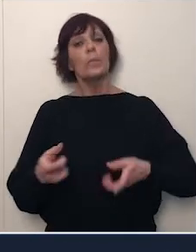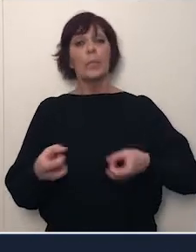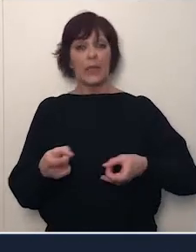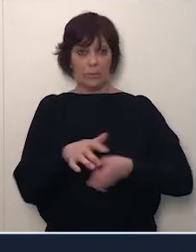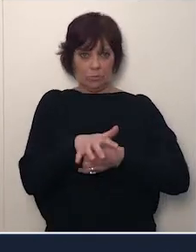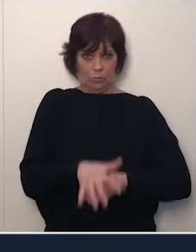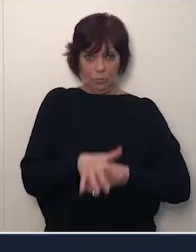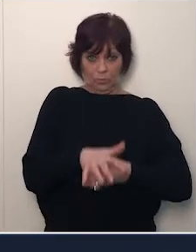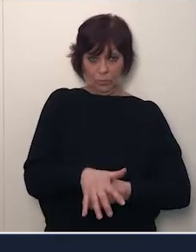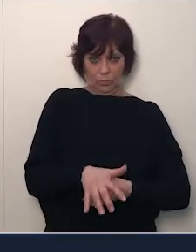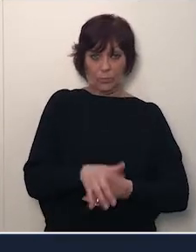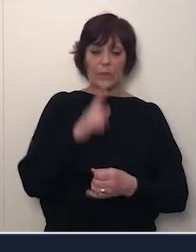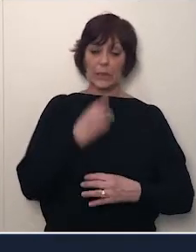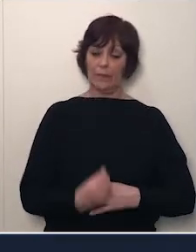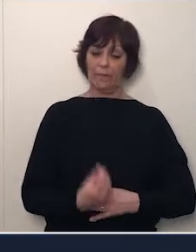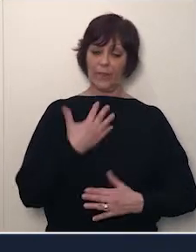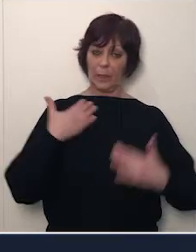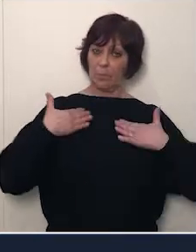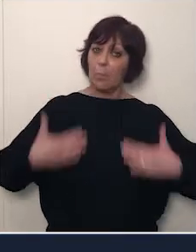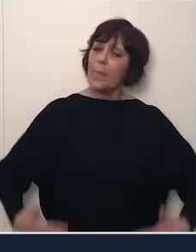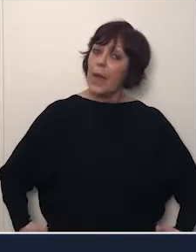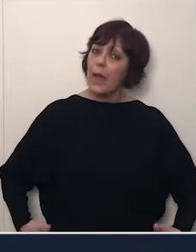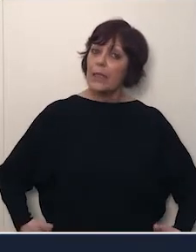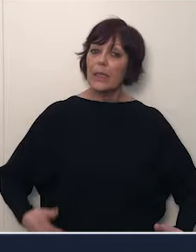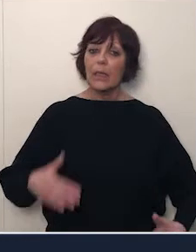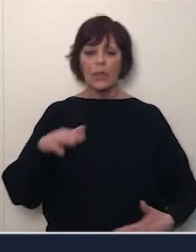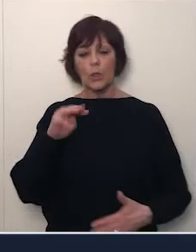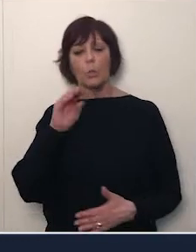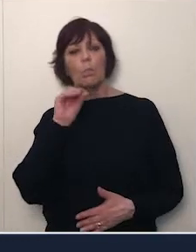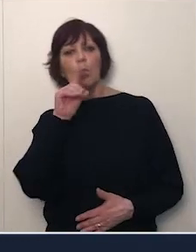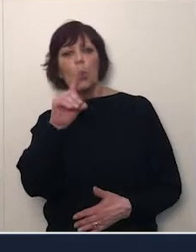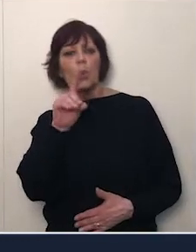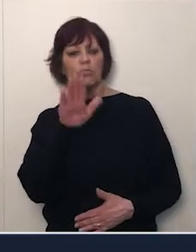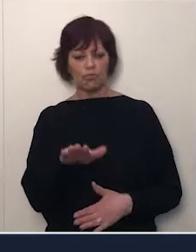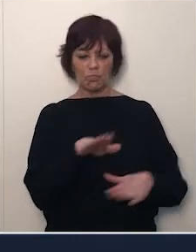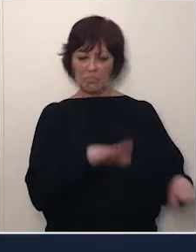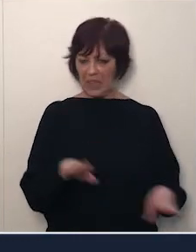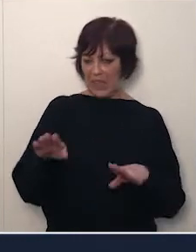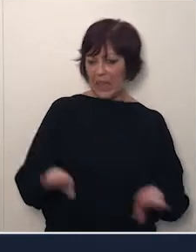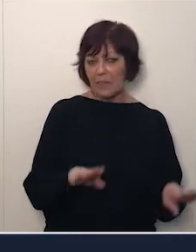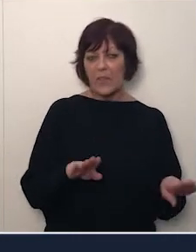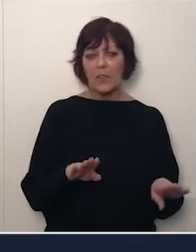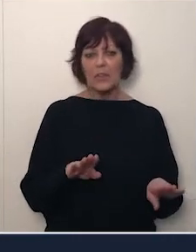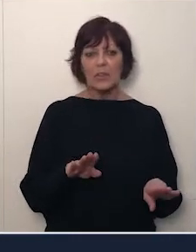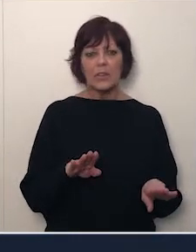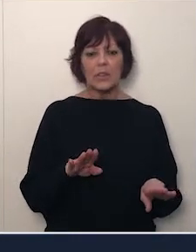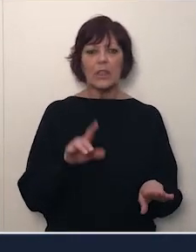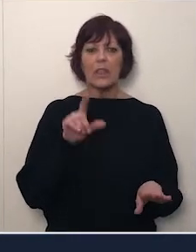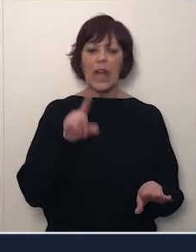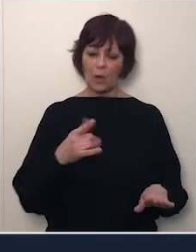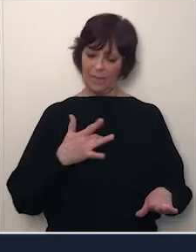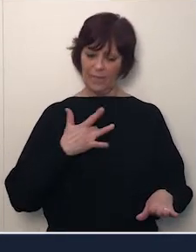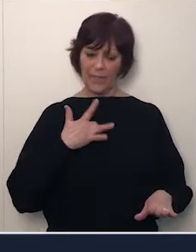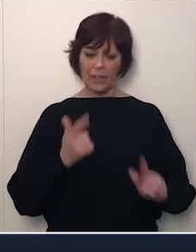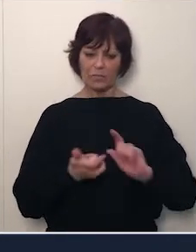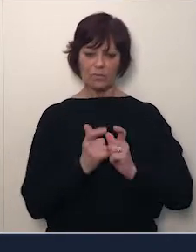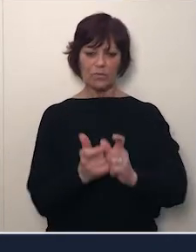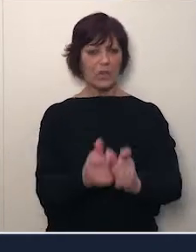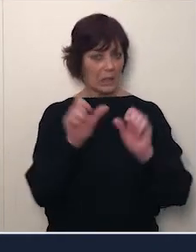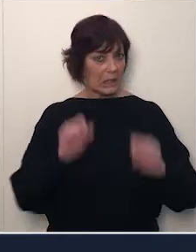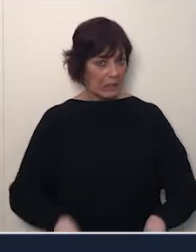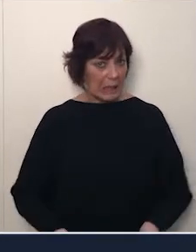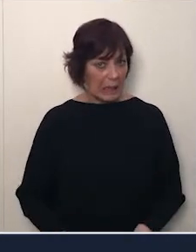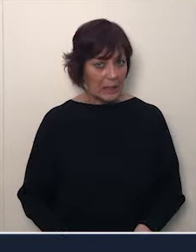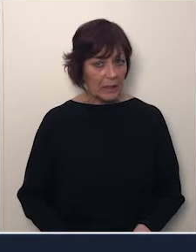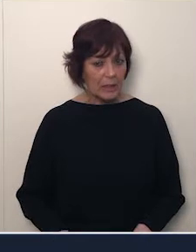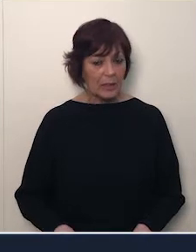stress symptoms can help you manage them. Stress can affect your body, mood, and behavior, and how you can feel